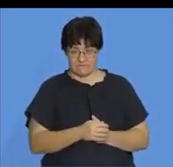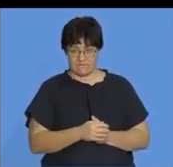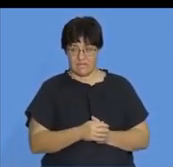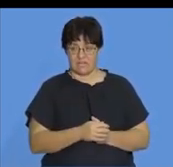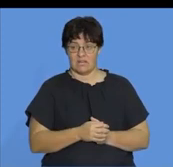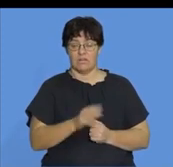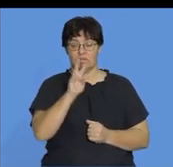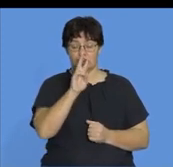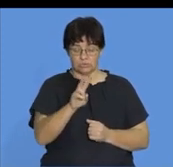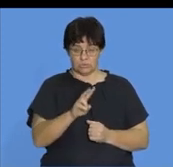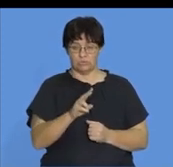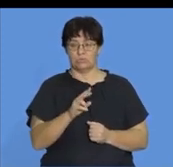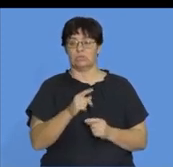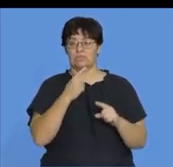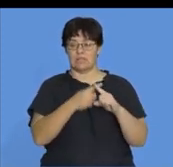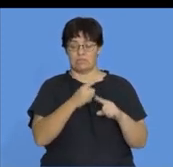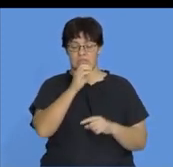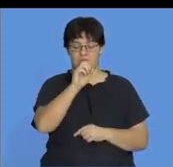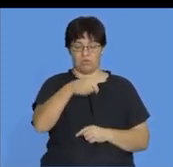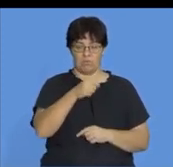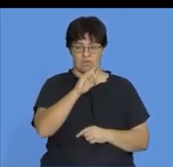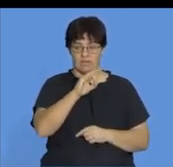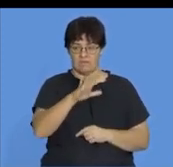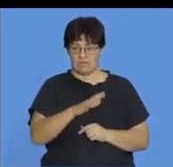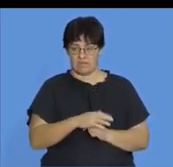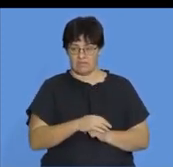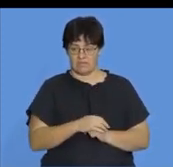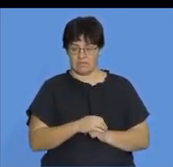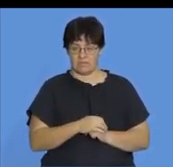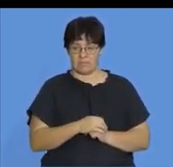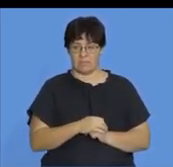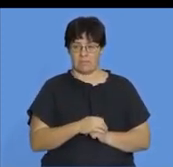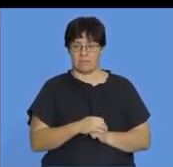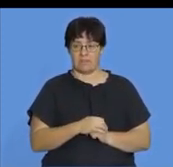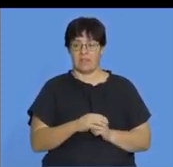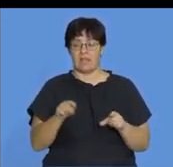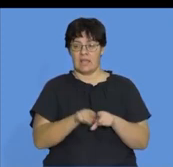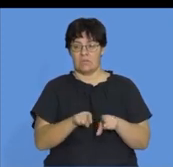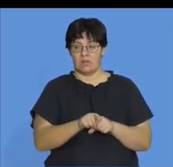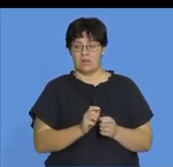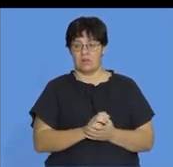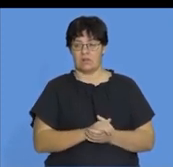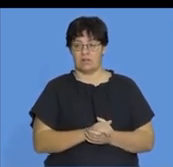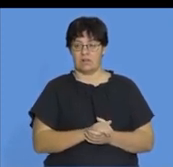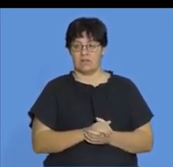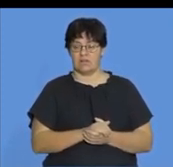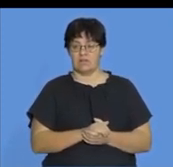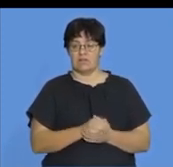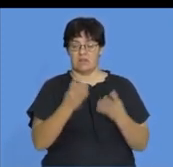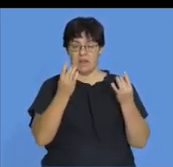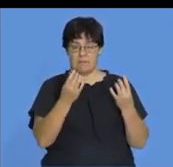this, which is 2 multiplied by 0,325, right? Is equals